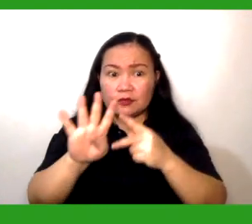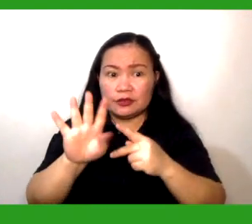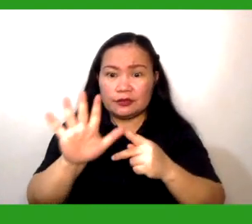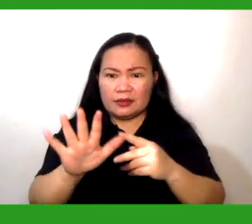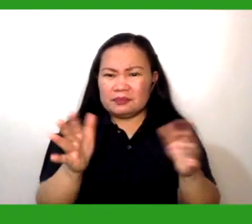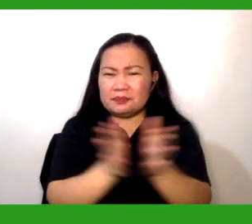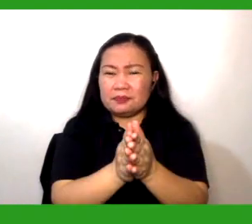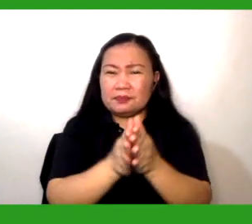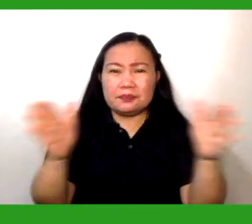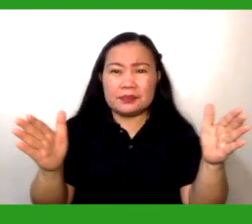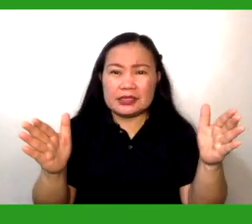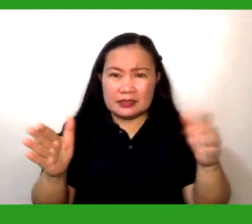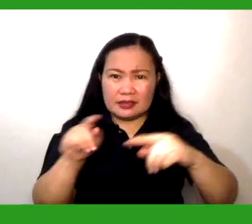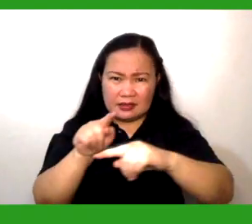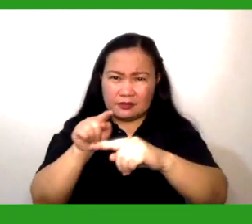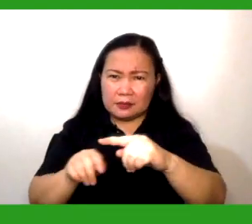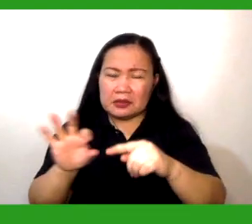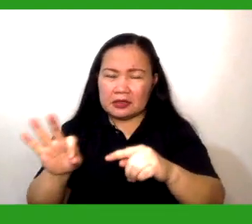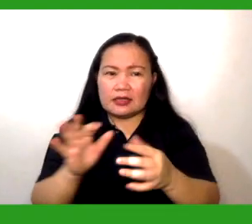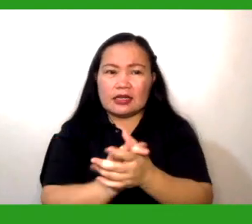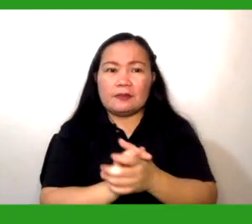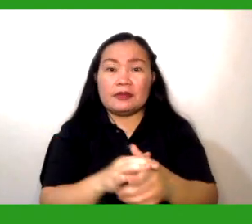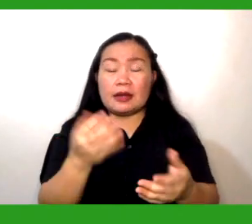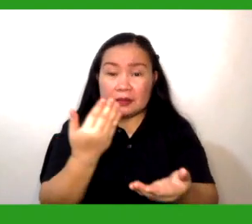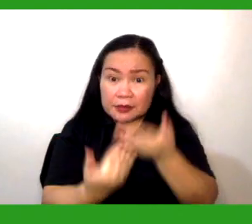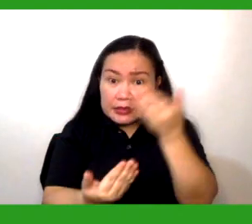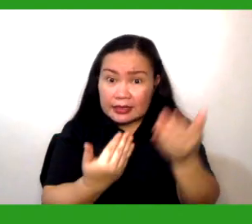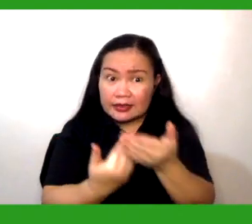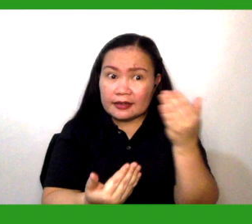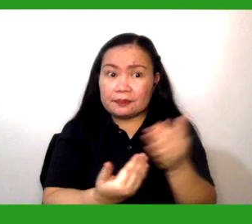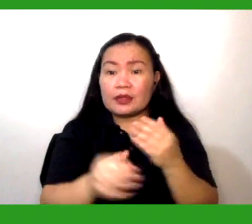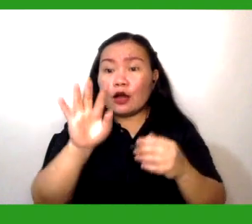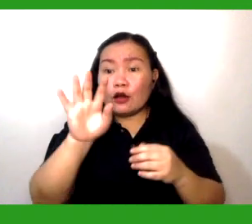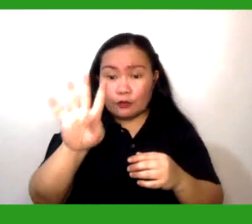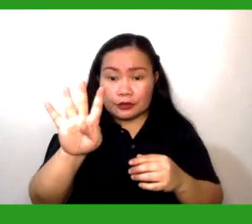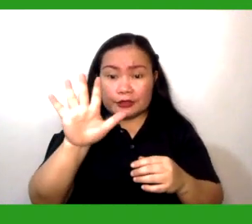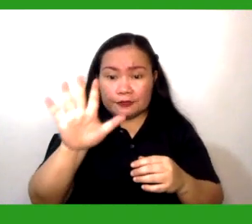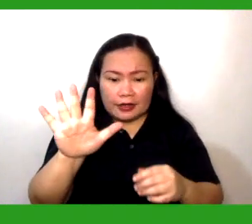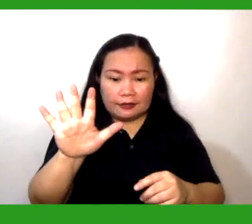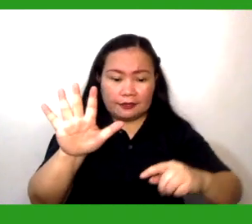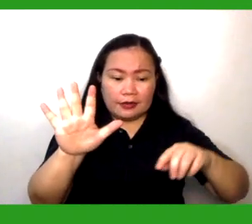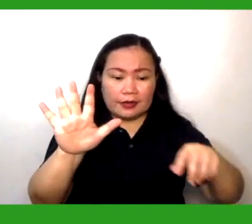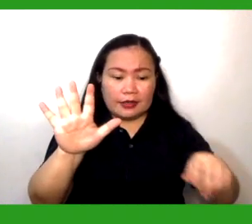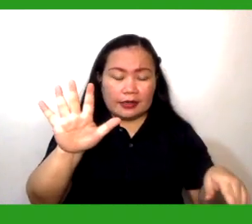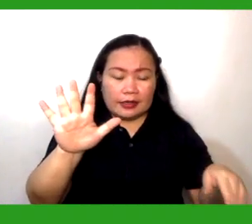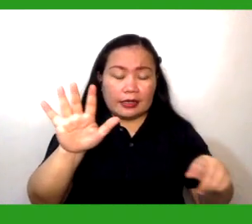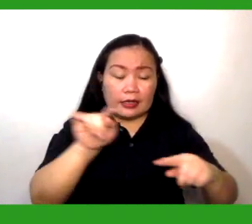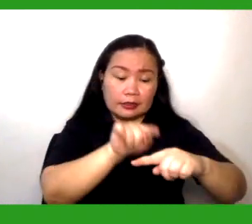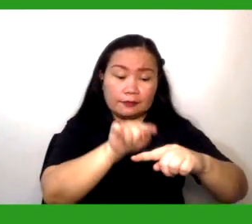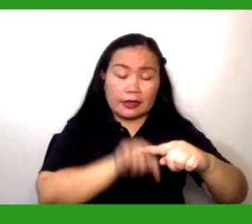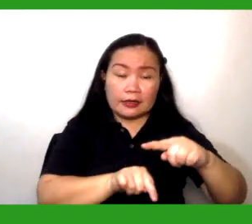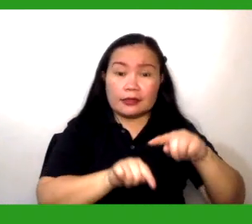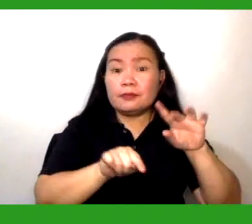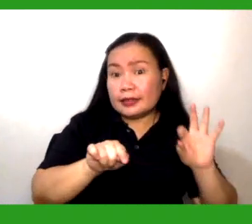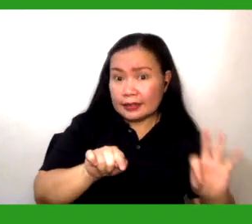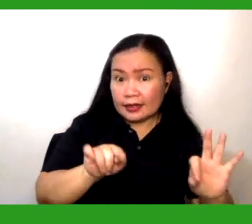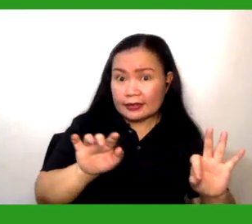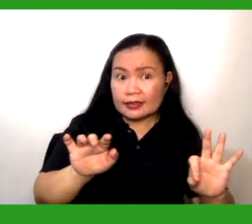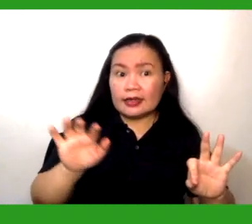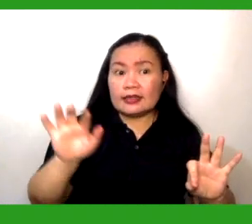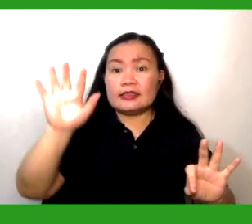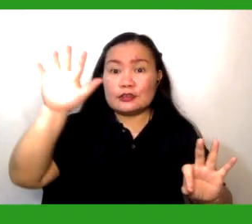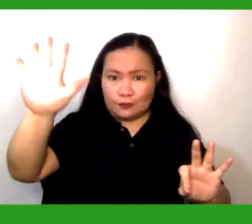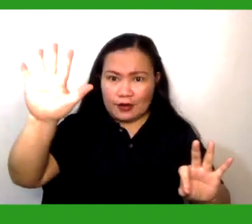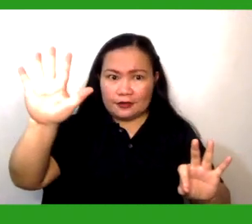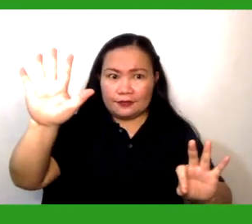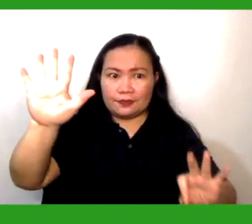siya sa 9. So, para mas madali, i-divide mo na muna, 45 divide 9, that is 5.